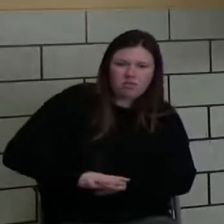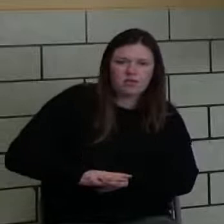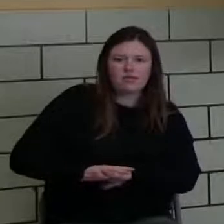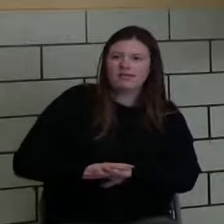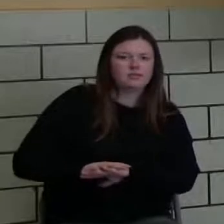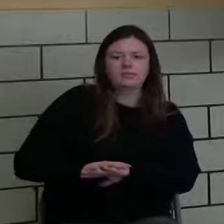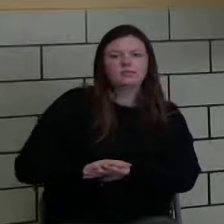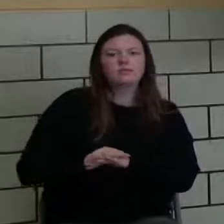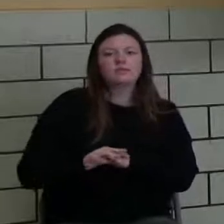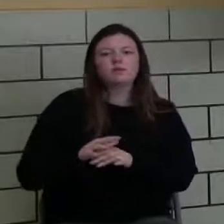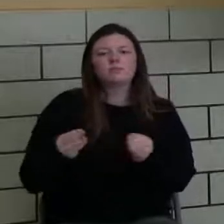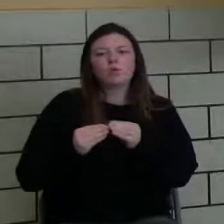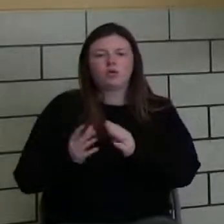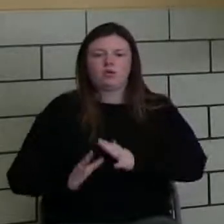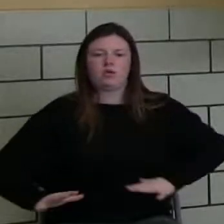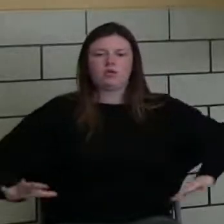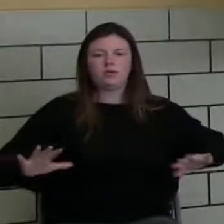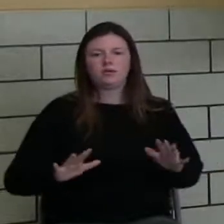become unhealthy.